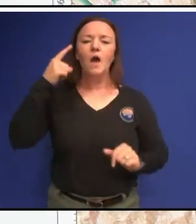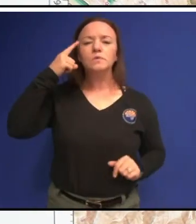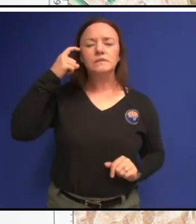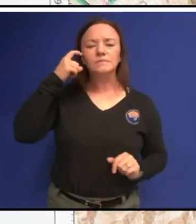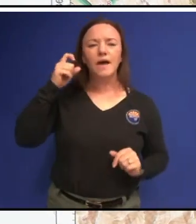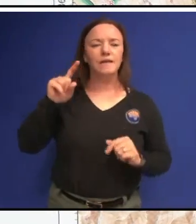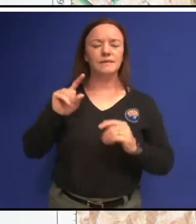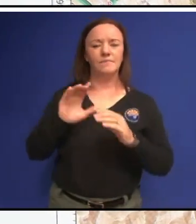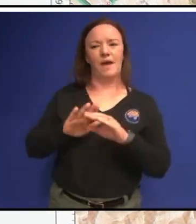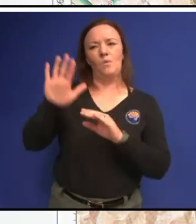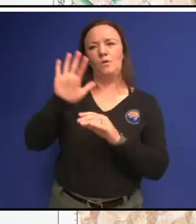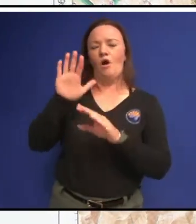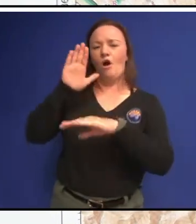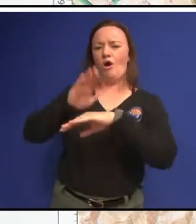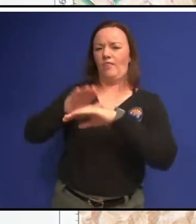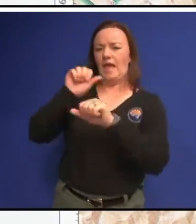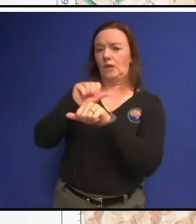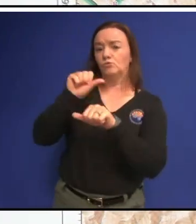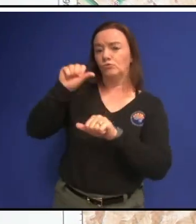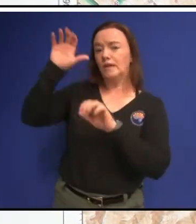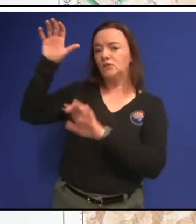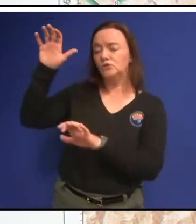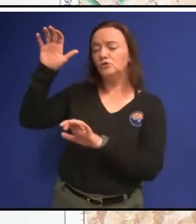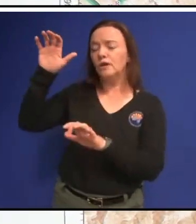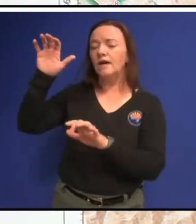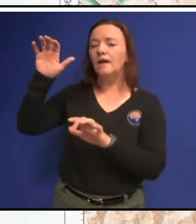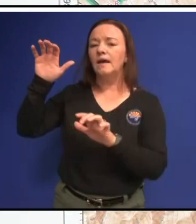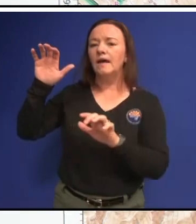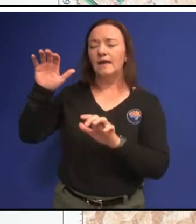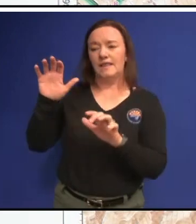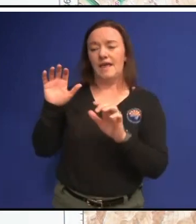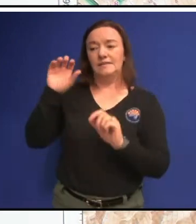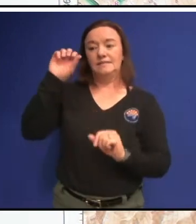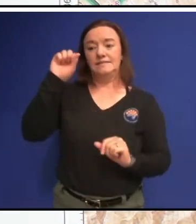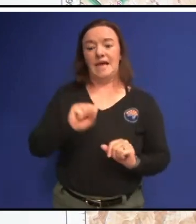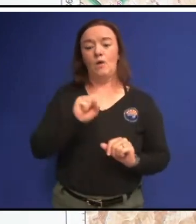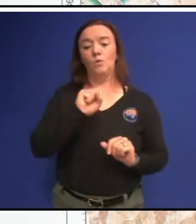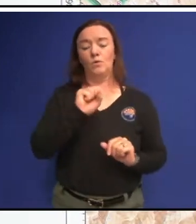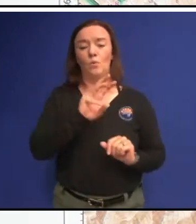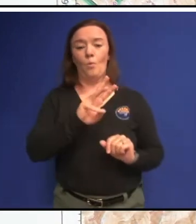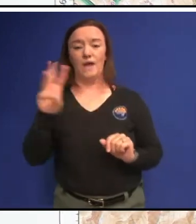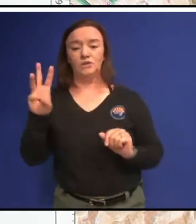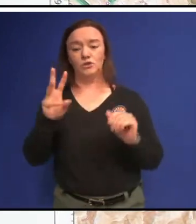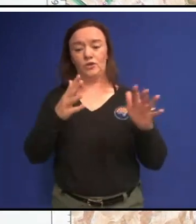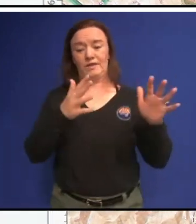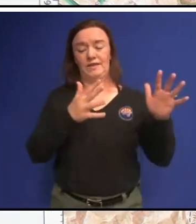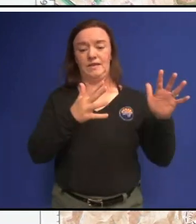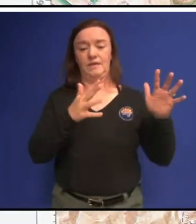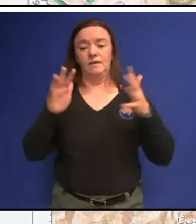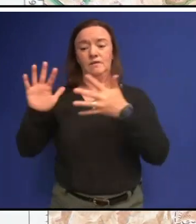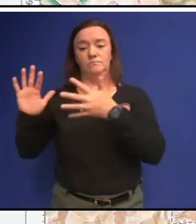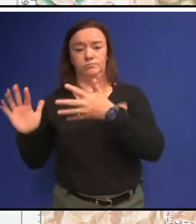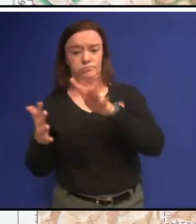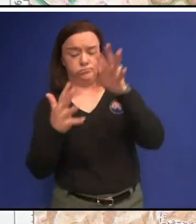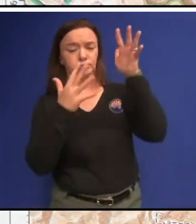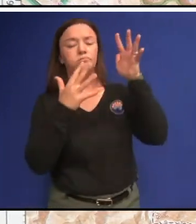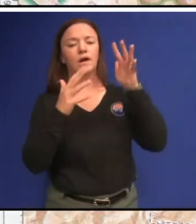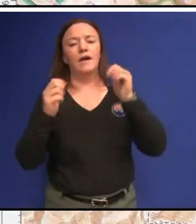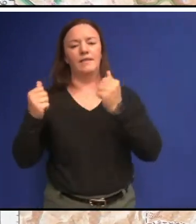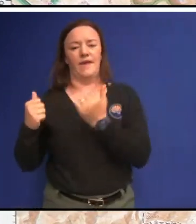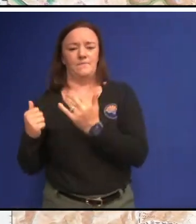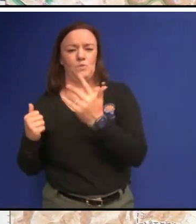ridge, it probably was able to really catch that southwesterly wind, and then it moved to the east. It was about, when